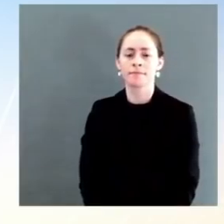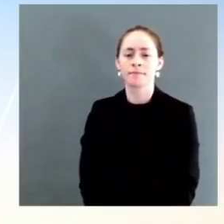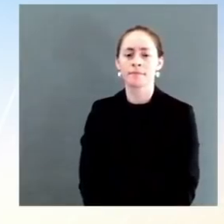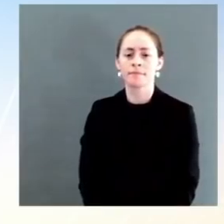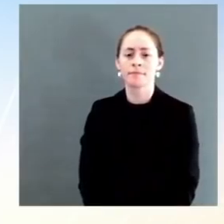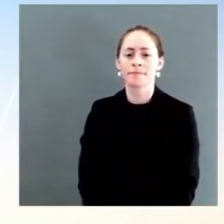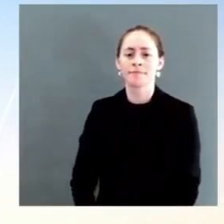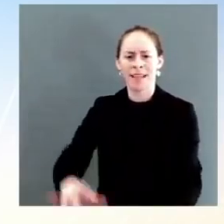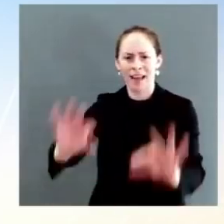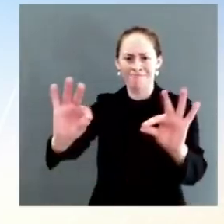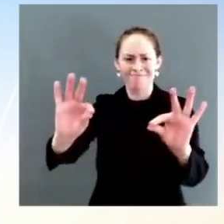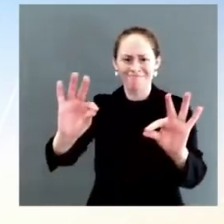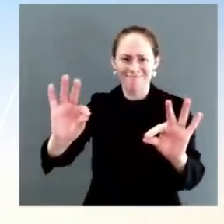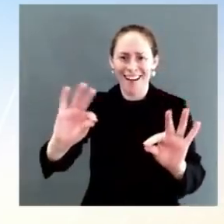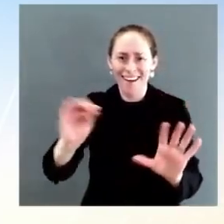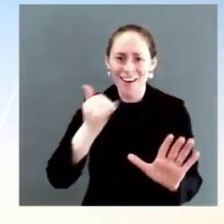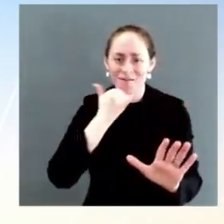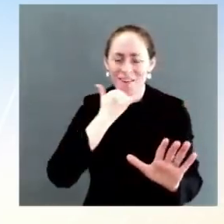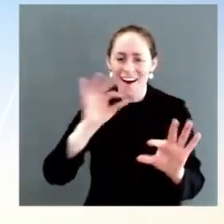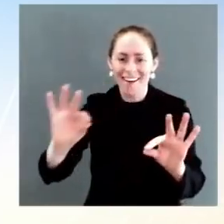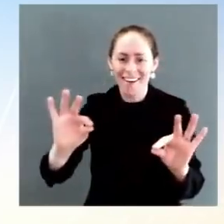Okay, Michael, go ahead.